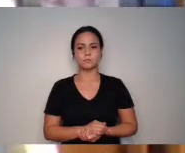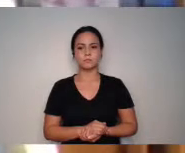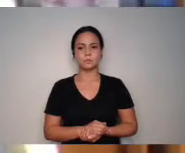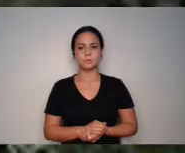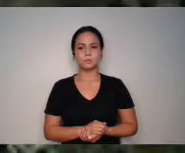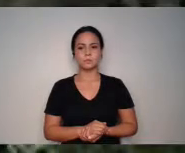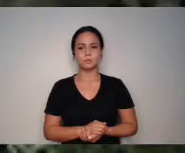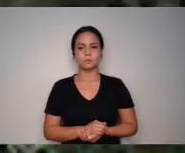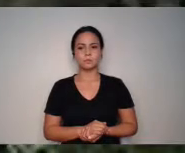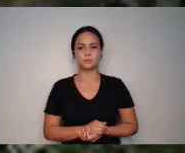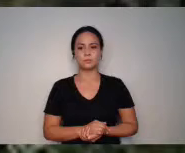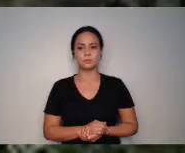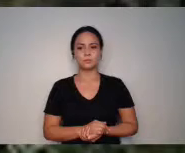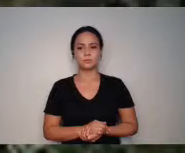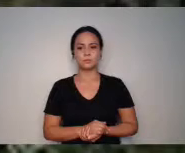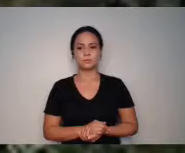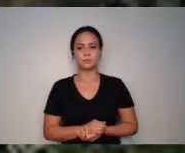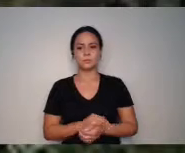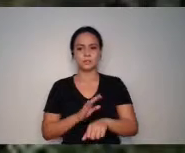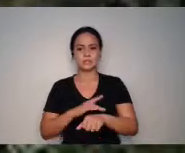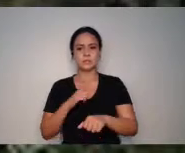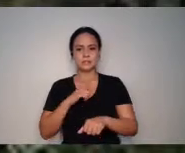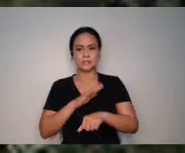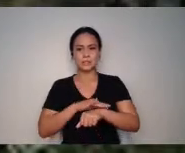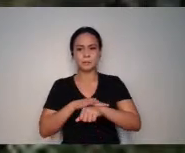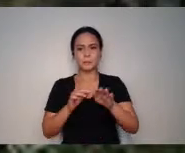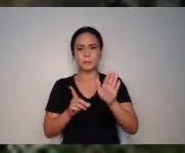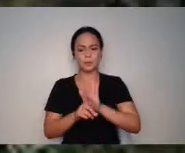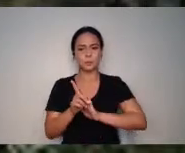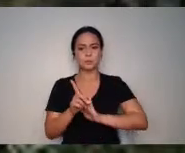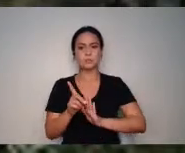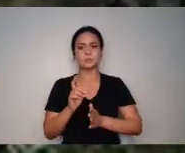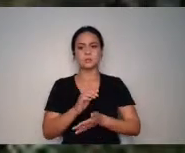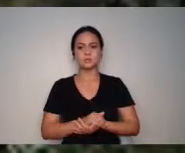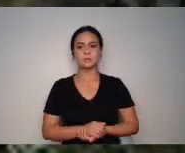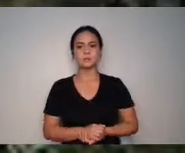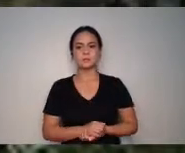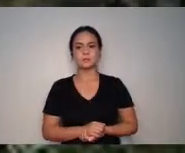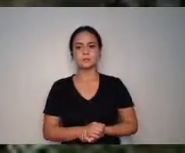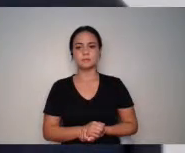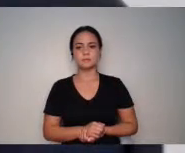Há tempo para perguntas? Is there any time for questions?